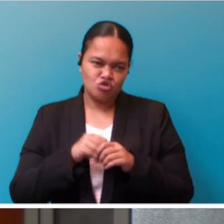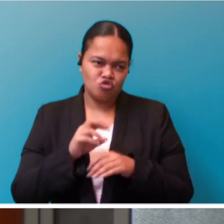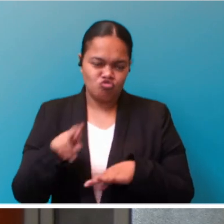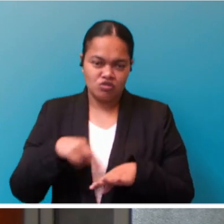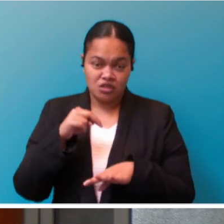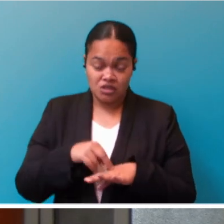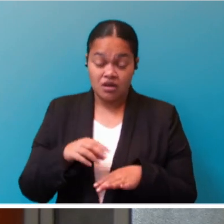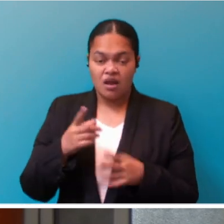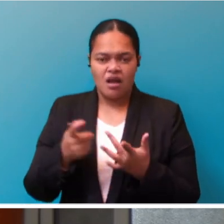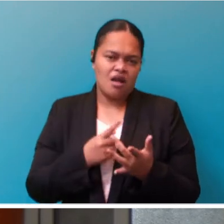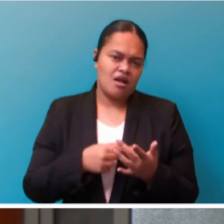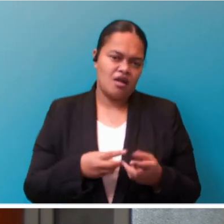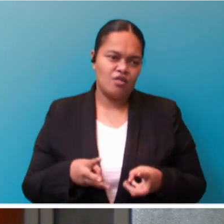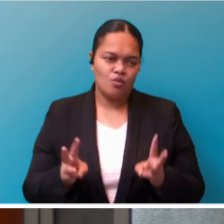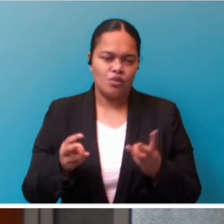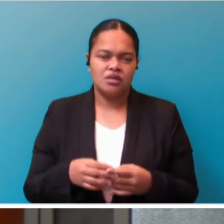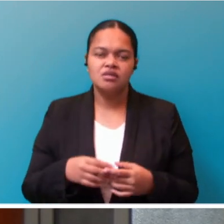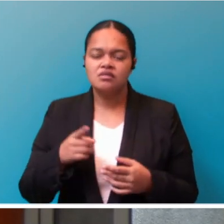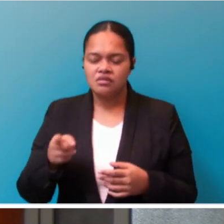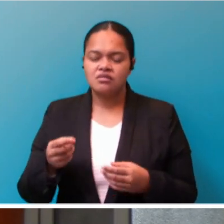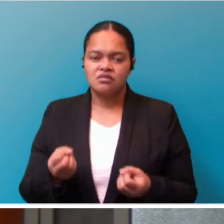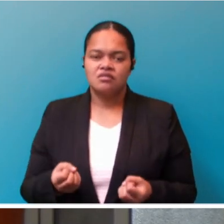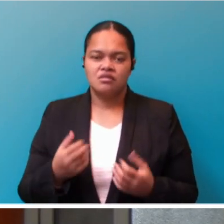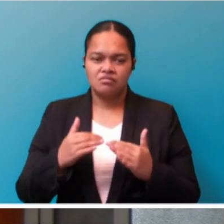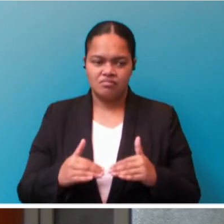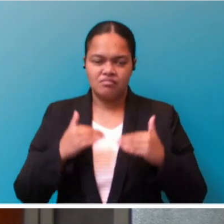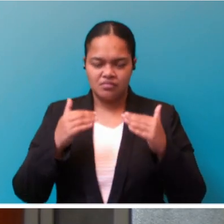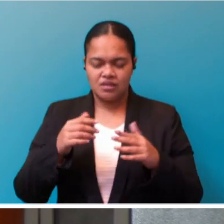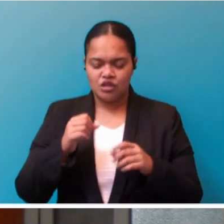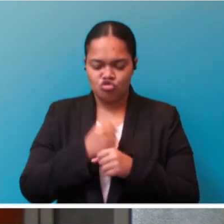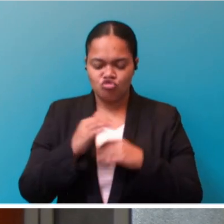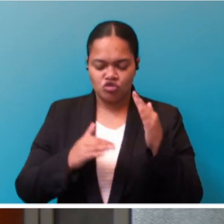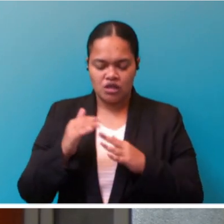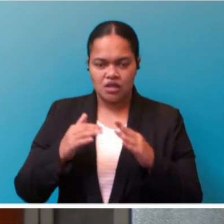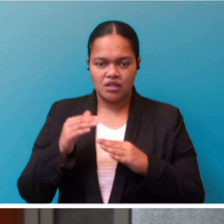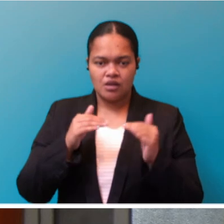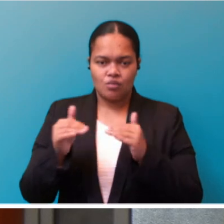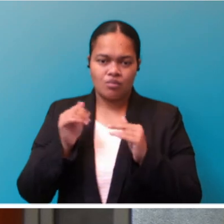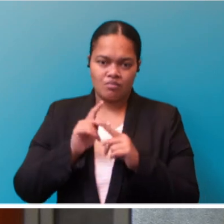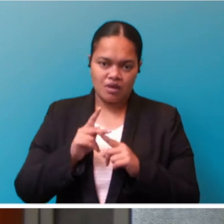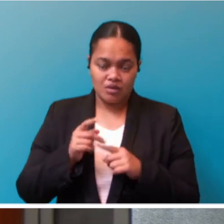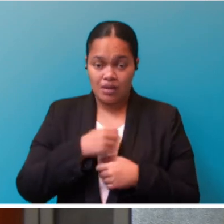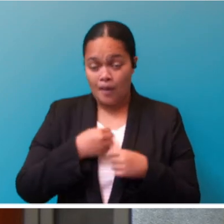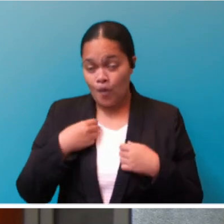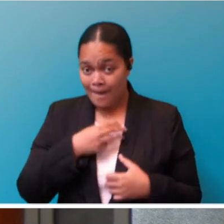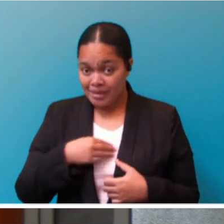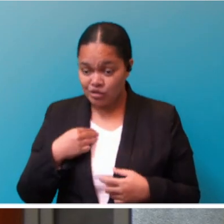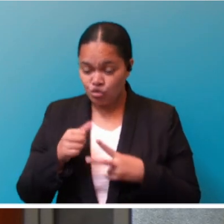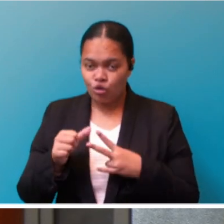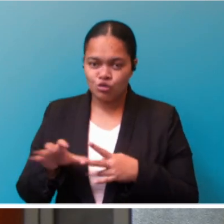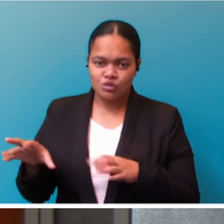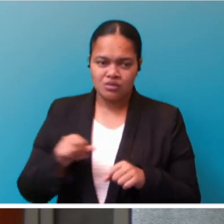innovative ways the region was progressing gender equality priorities. Our ministry also hosted